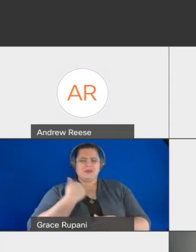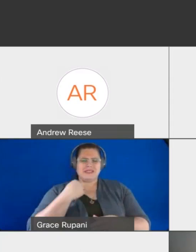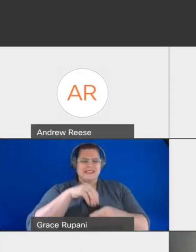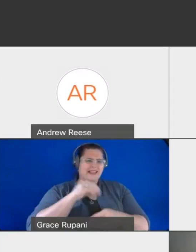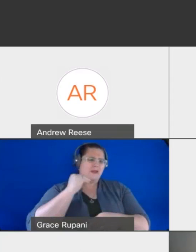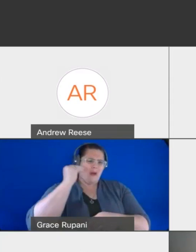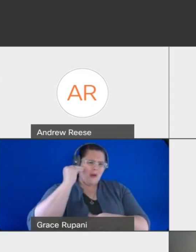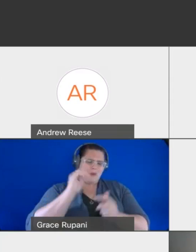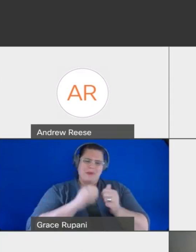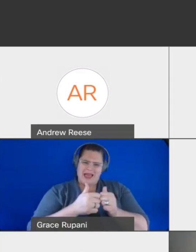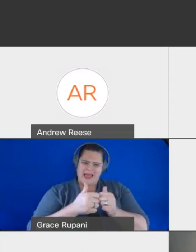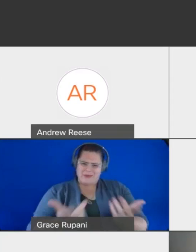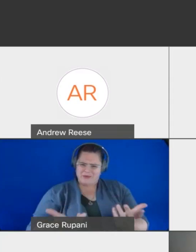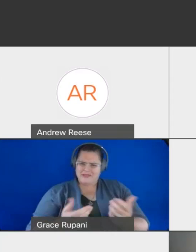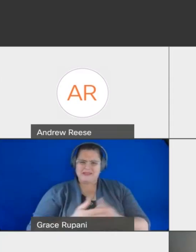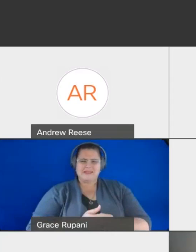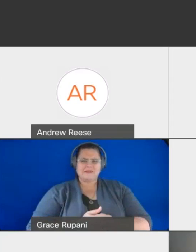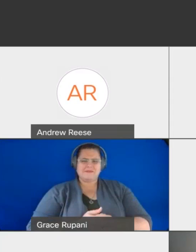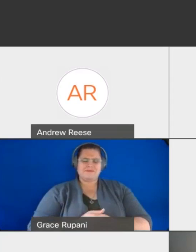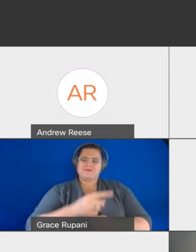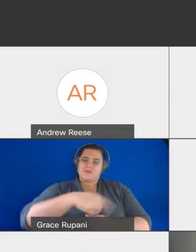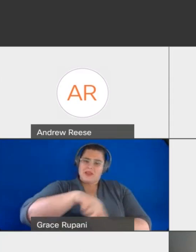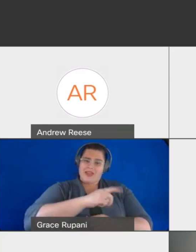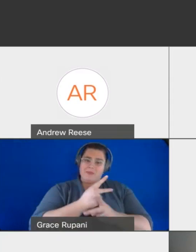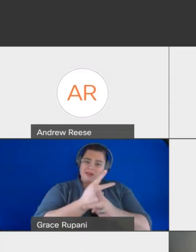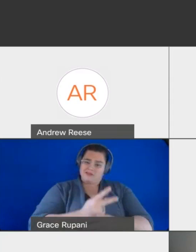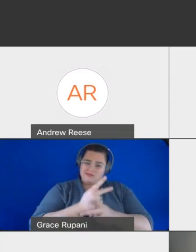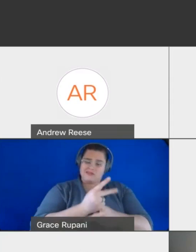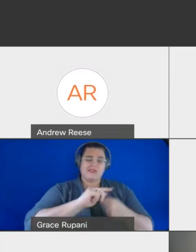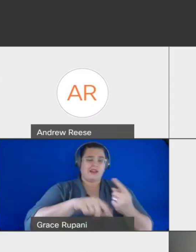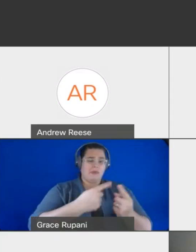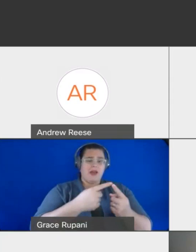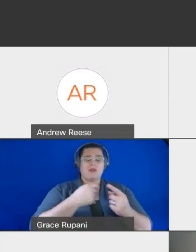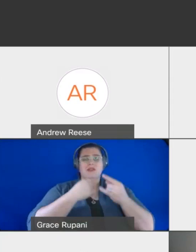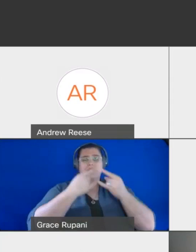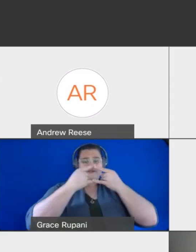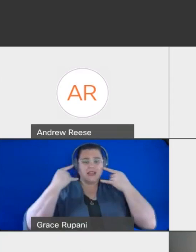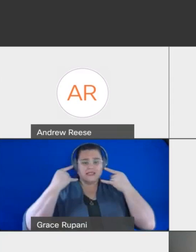kinds of caution regarding the use of face covering, regarding,